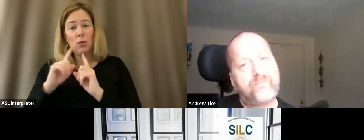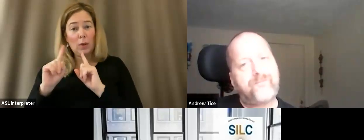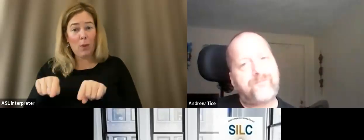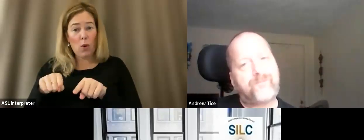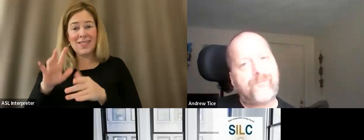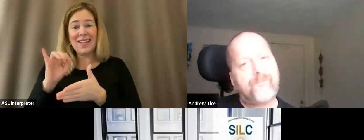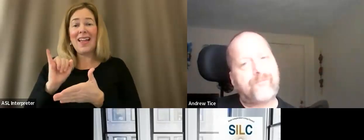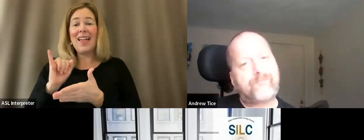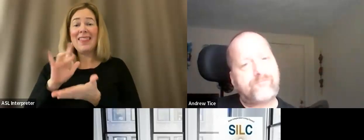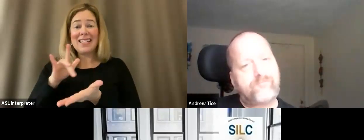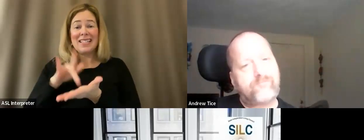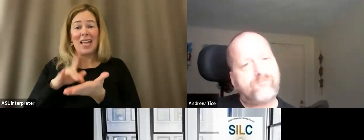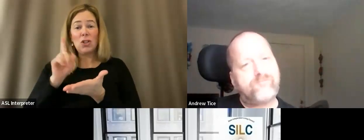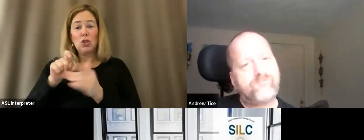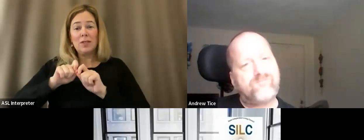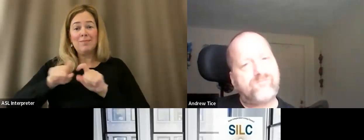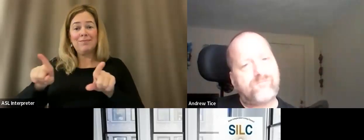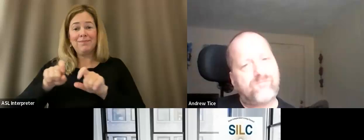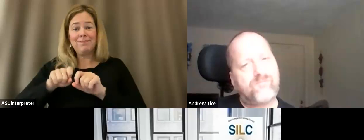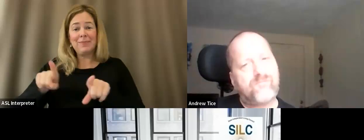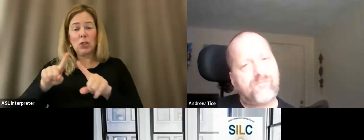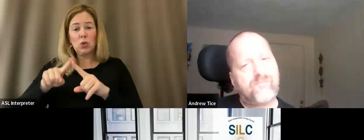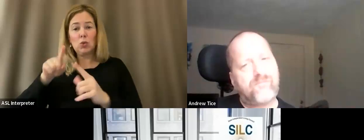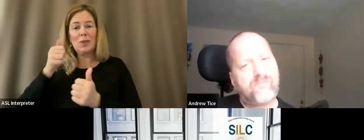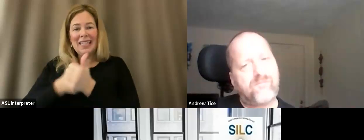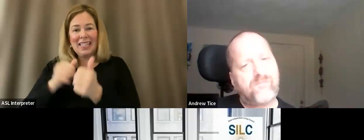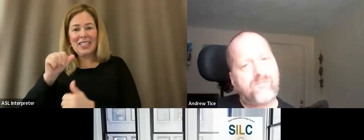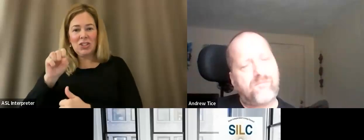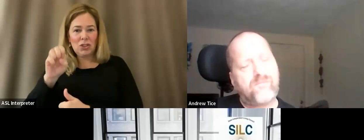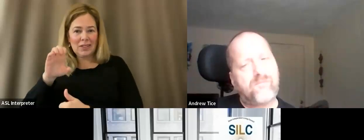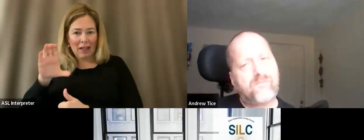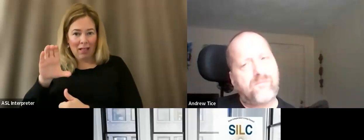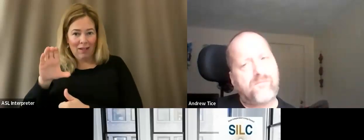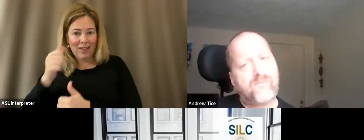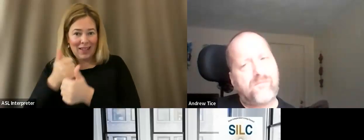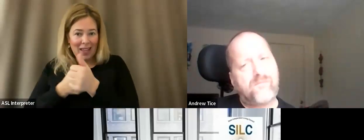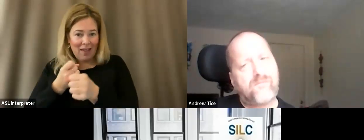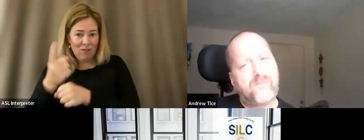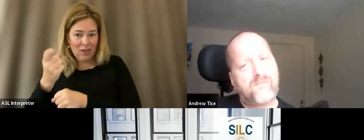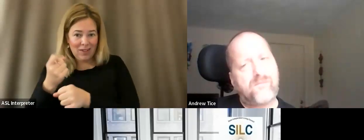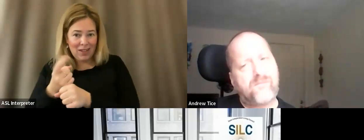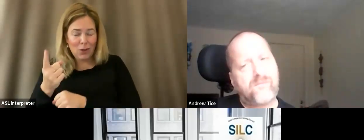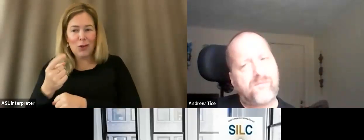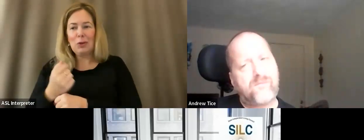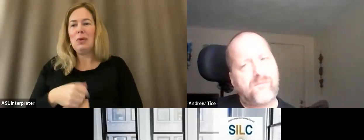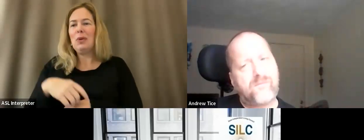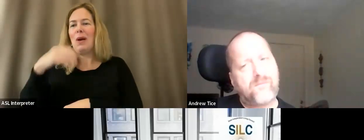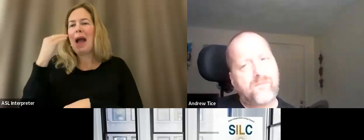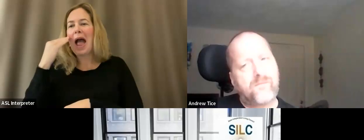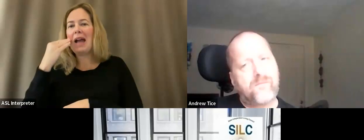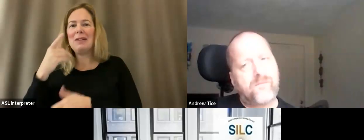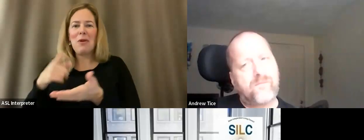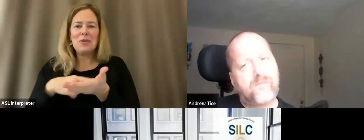the centers to each silk each year. I know sometimes that slips our